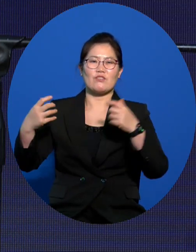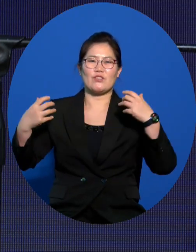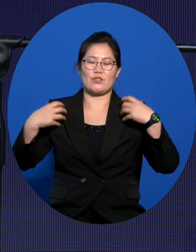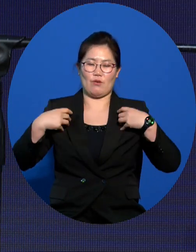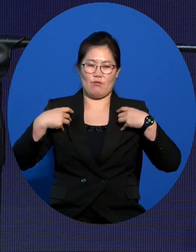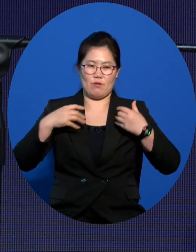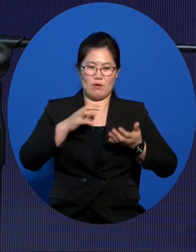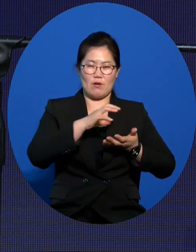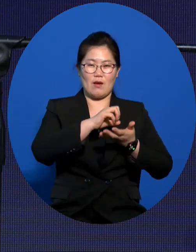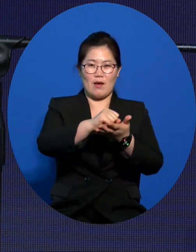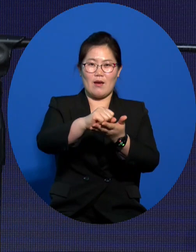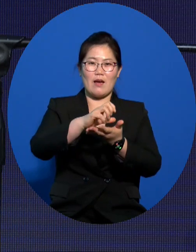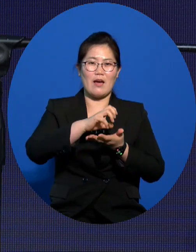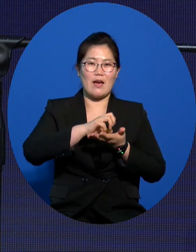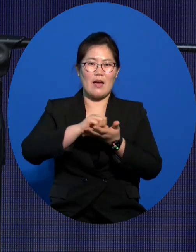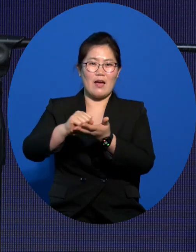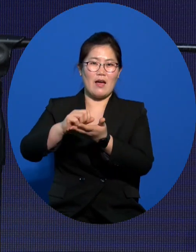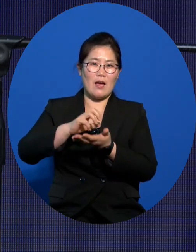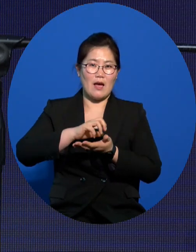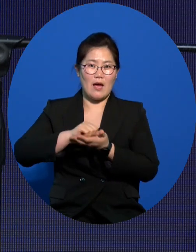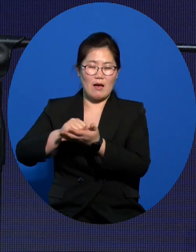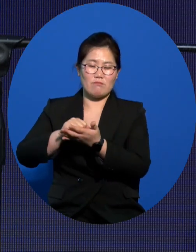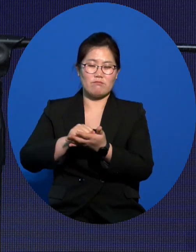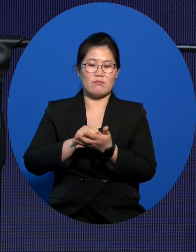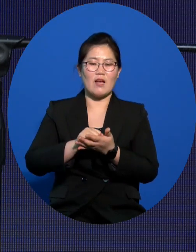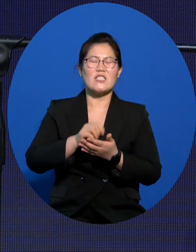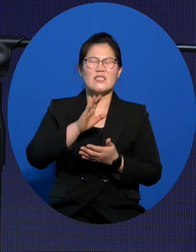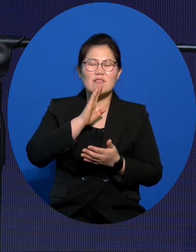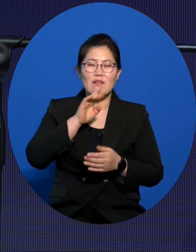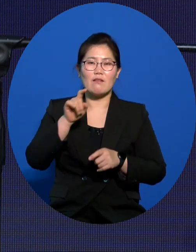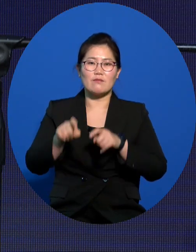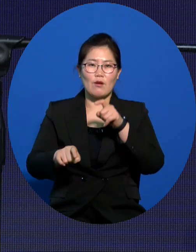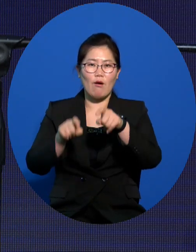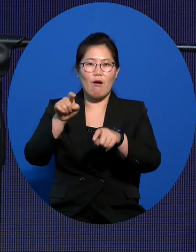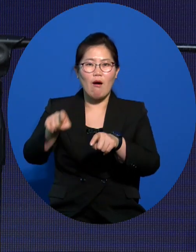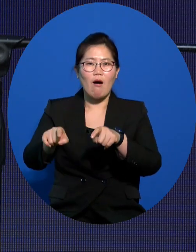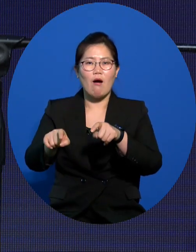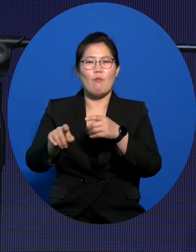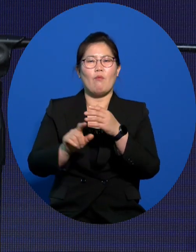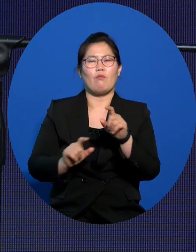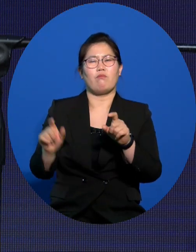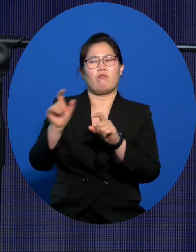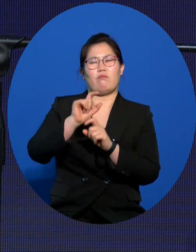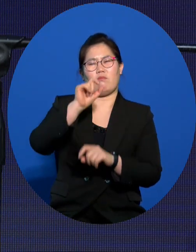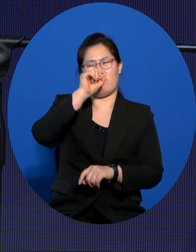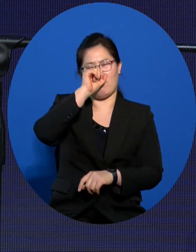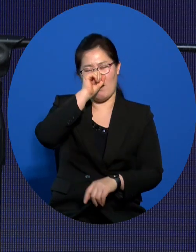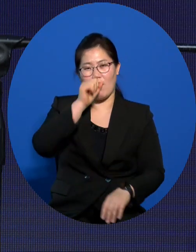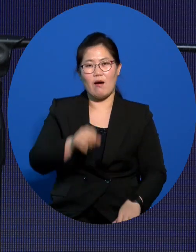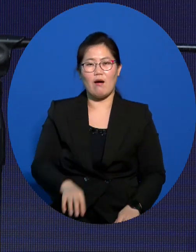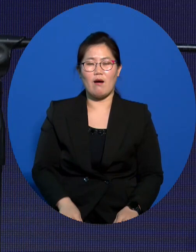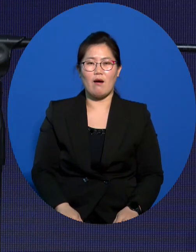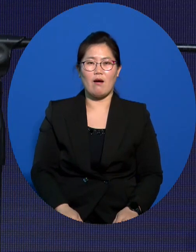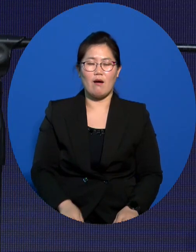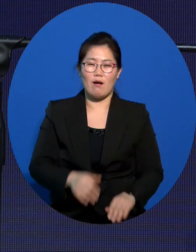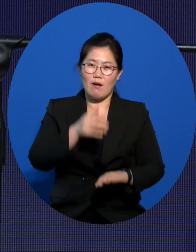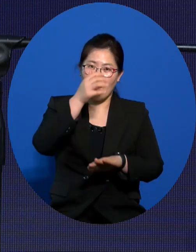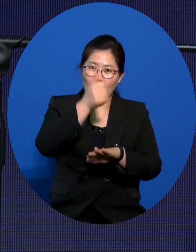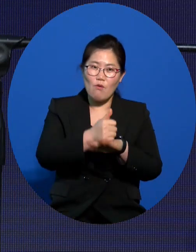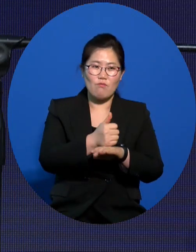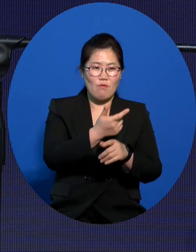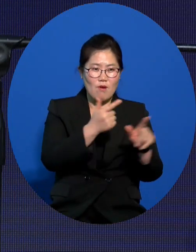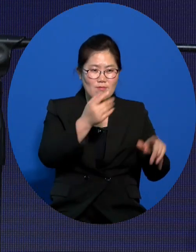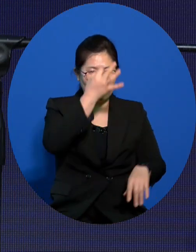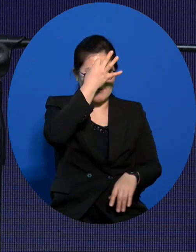should be reflected at the local municipality level. They have to be implemented with the right and adequate